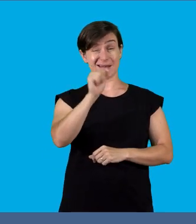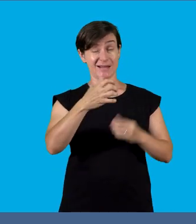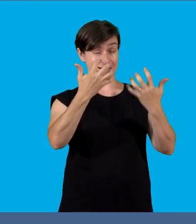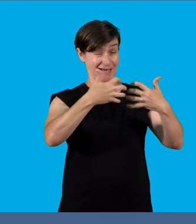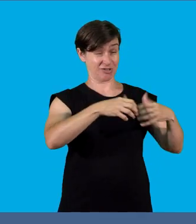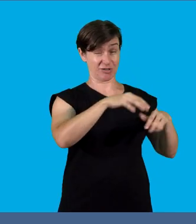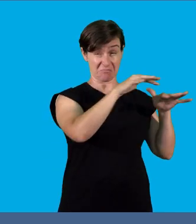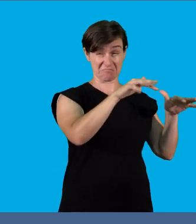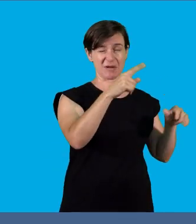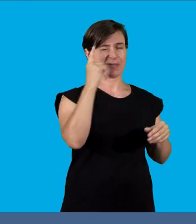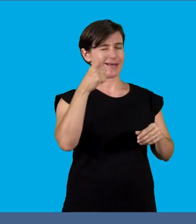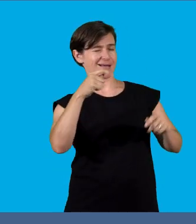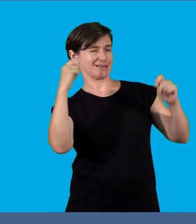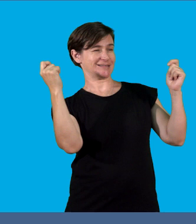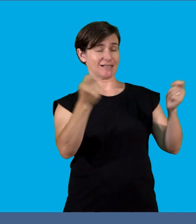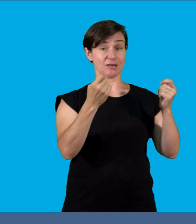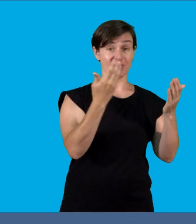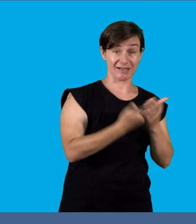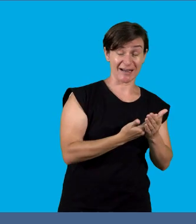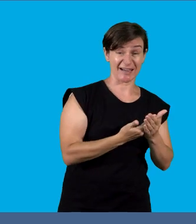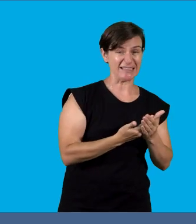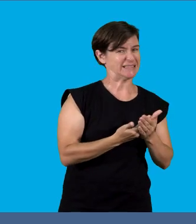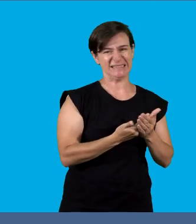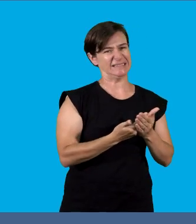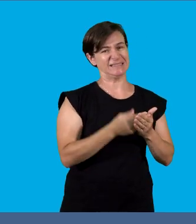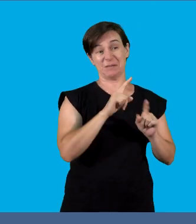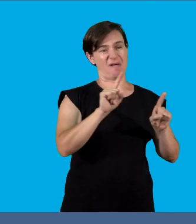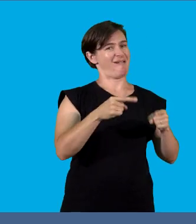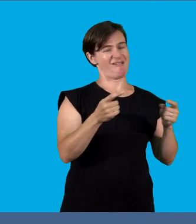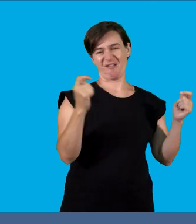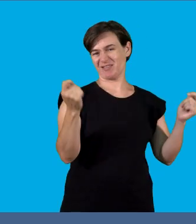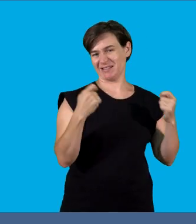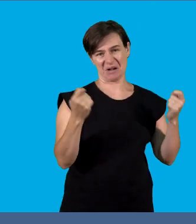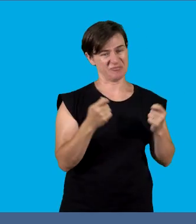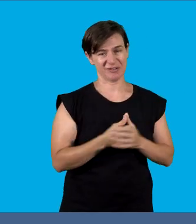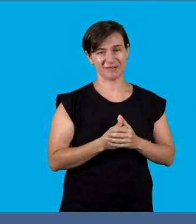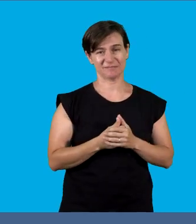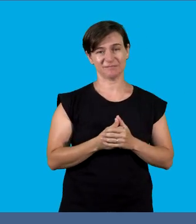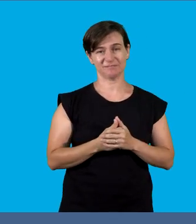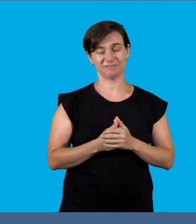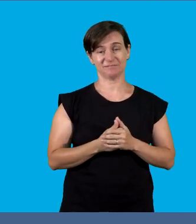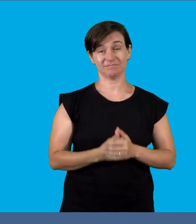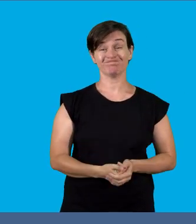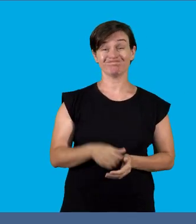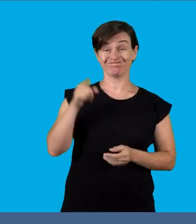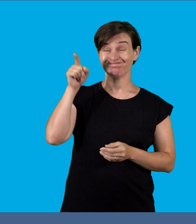to celebrate, the ground reality turned out to be a completely different thing. A